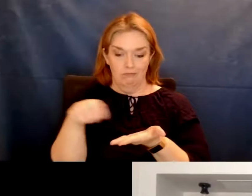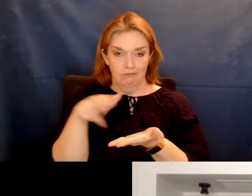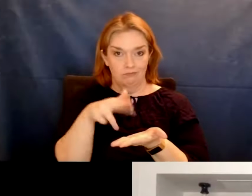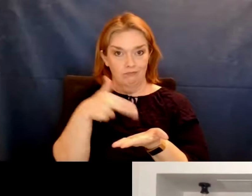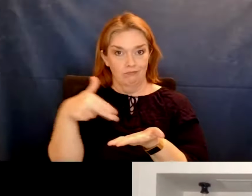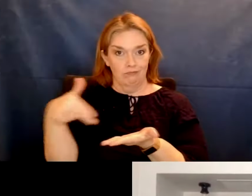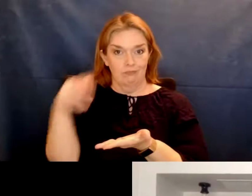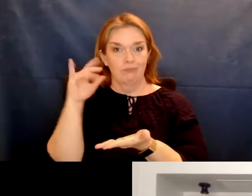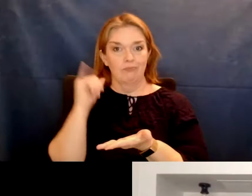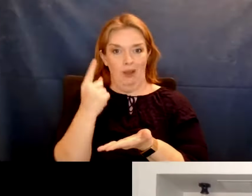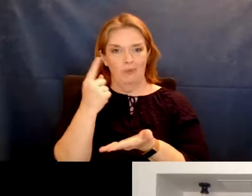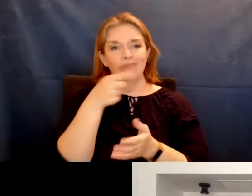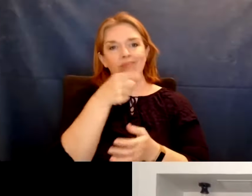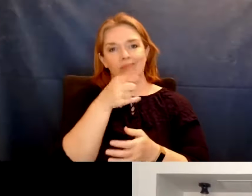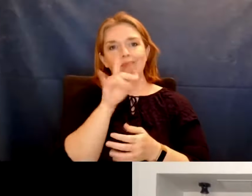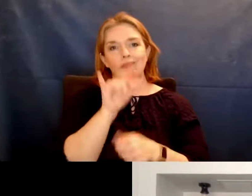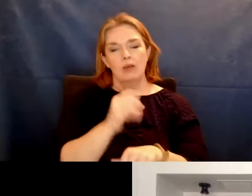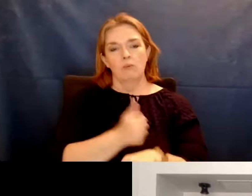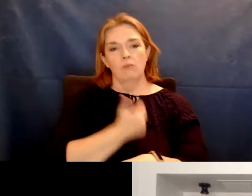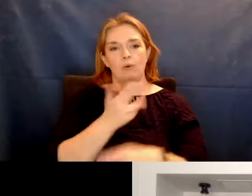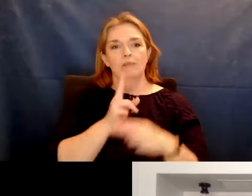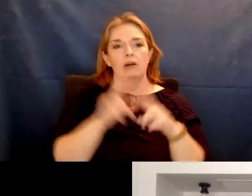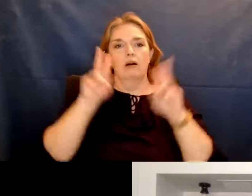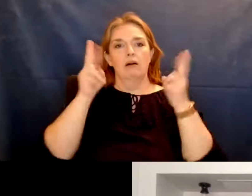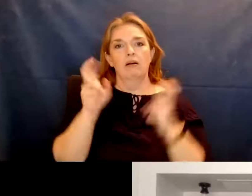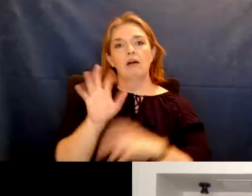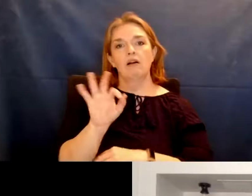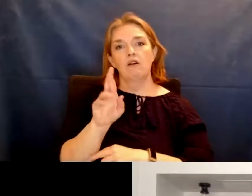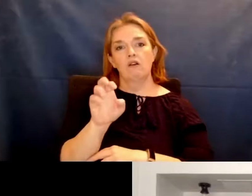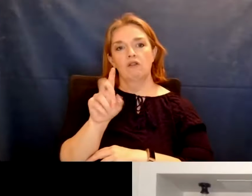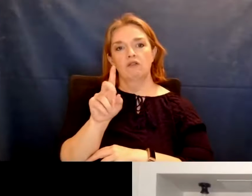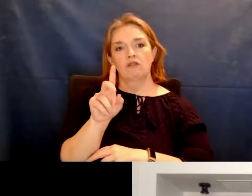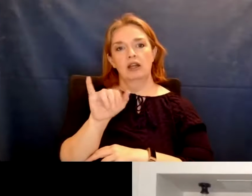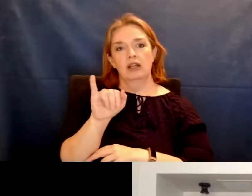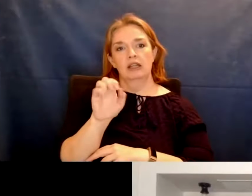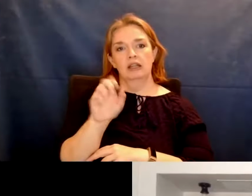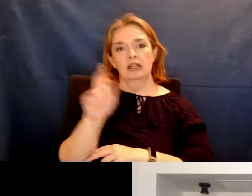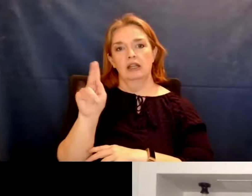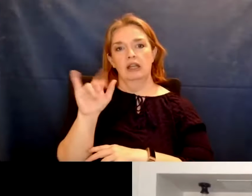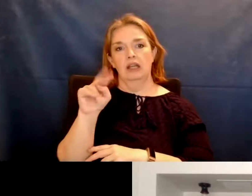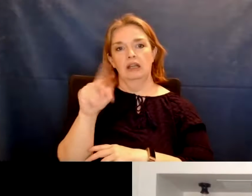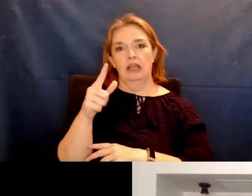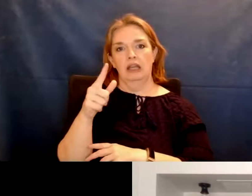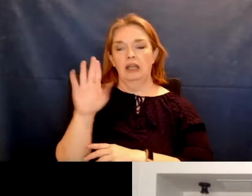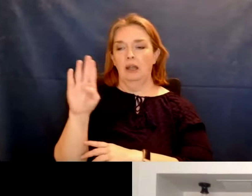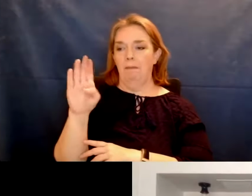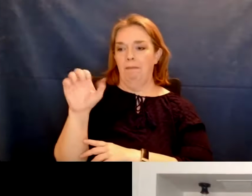the opening video. Freddie King, Beaten Eggs, and It's All Love.